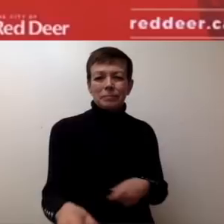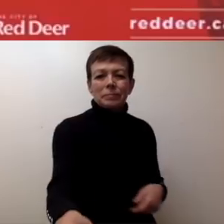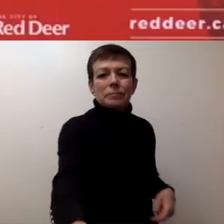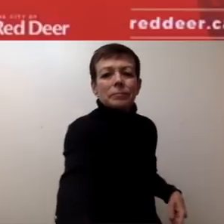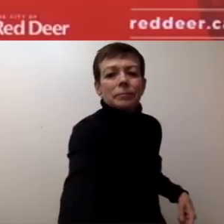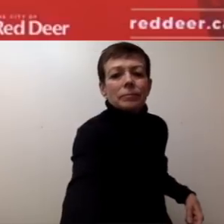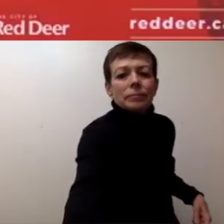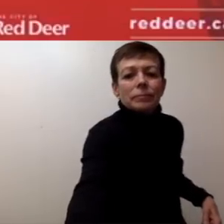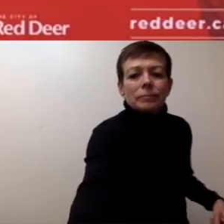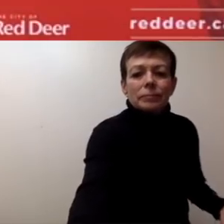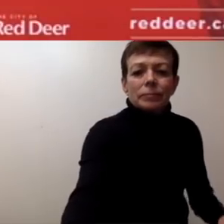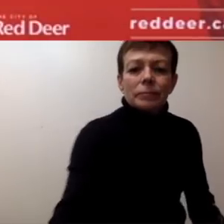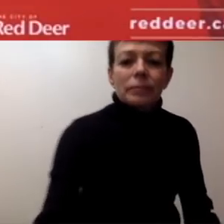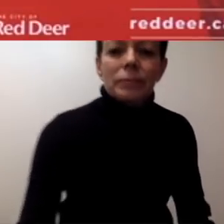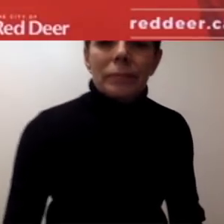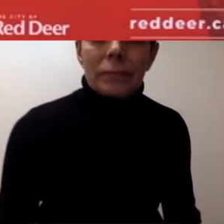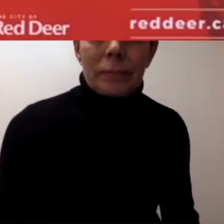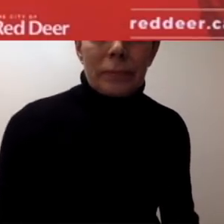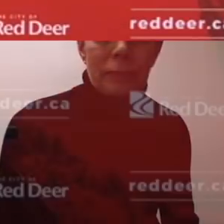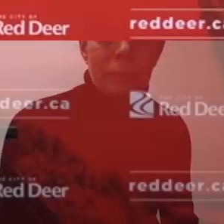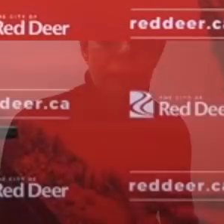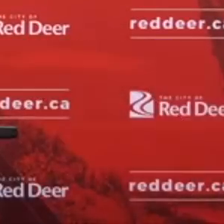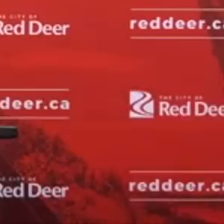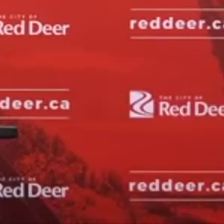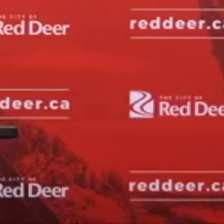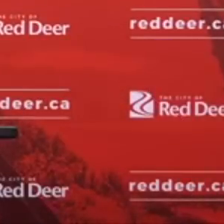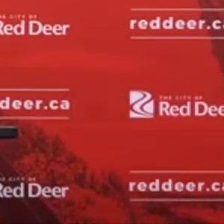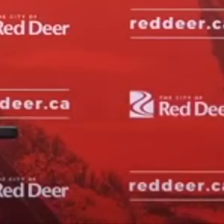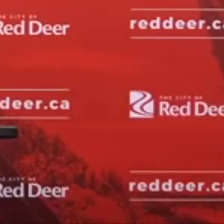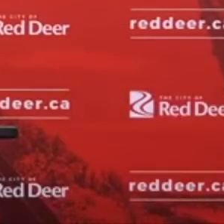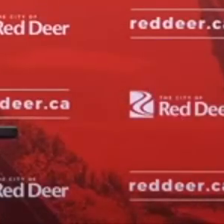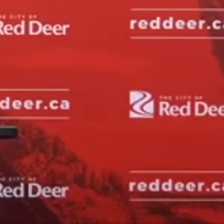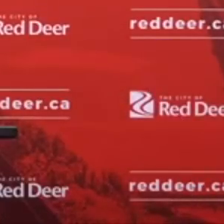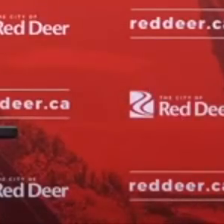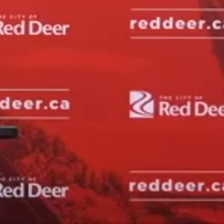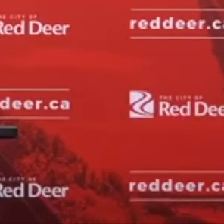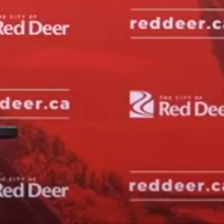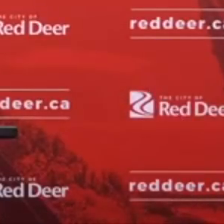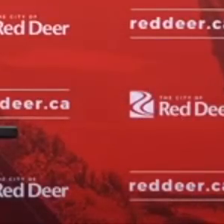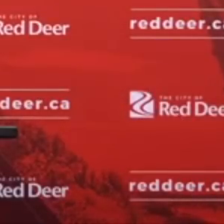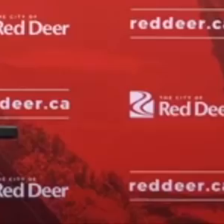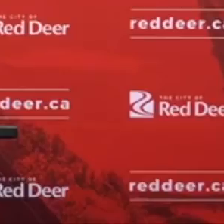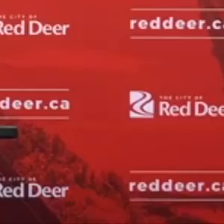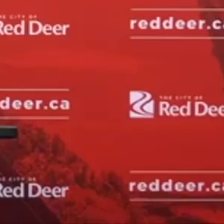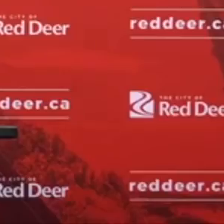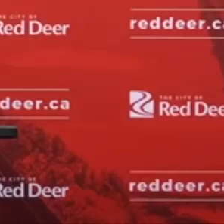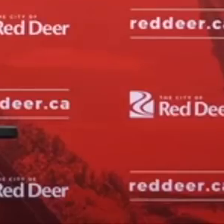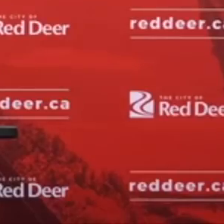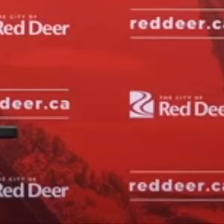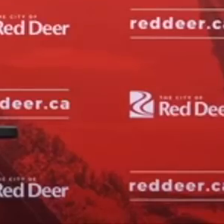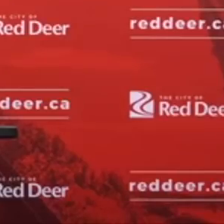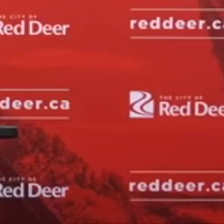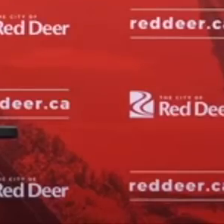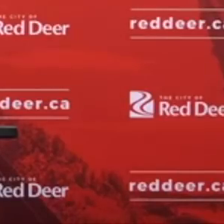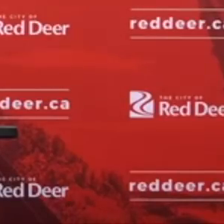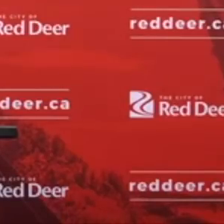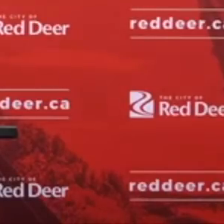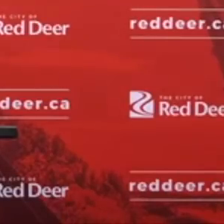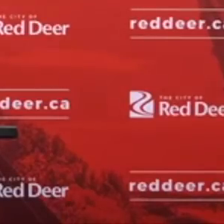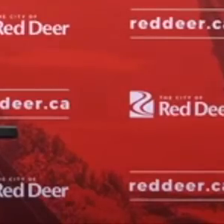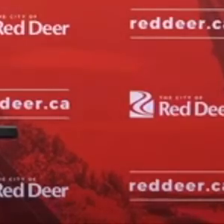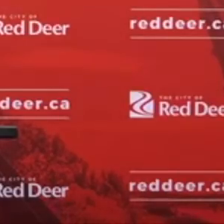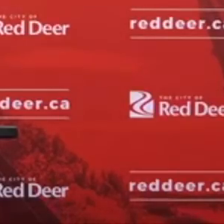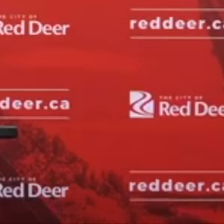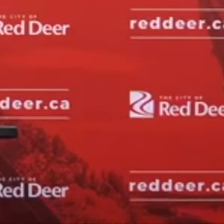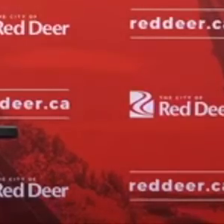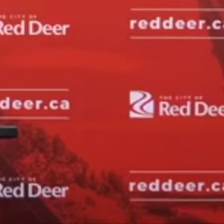So, we are going to take a few questions from our public Facebook feed tonight, followed up by some media questions. One of the questions we've received a number of